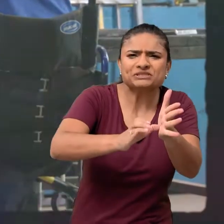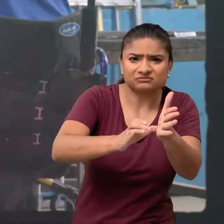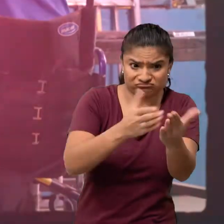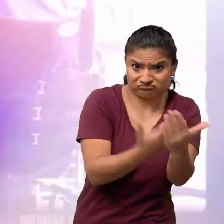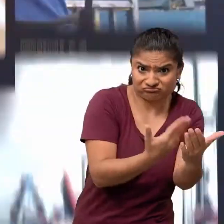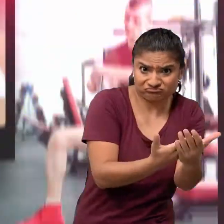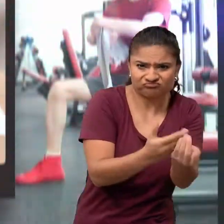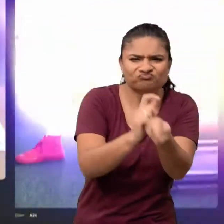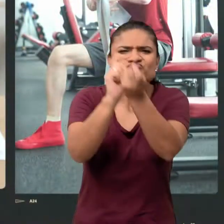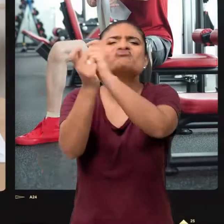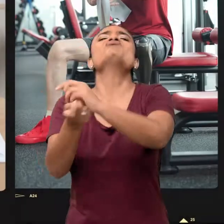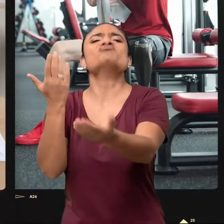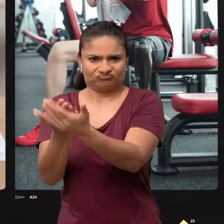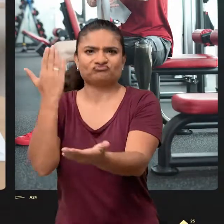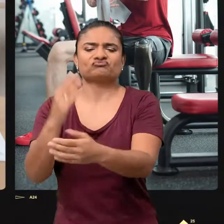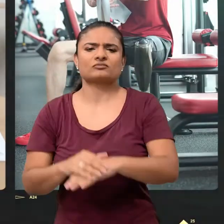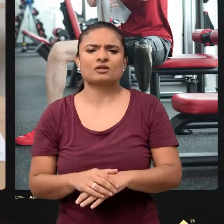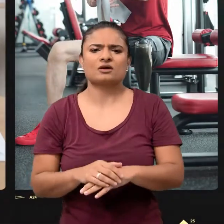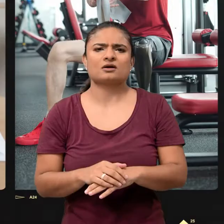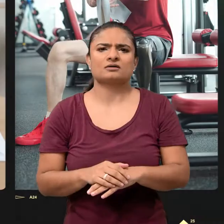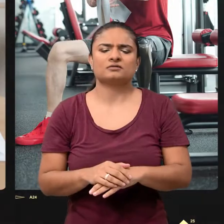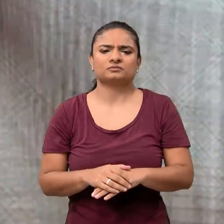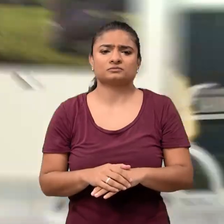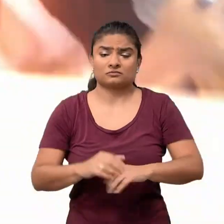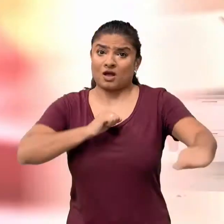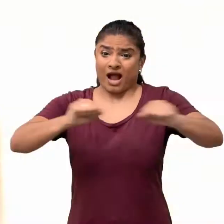expectations from seeing inability to expecting ability.